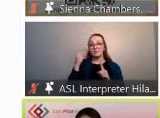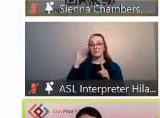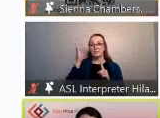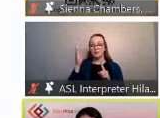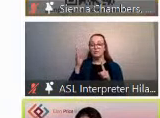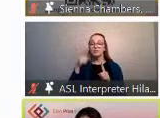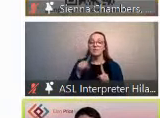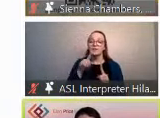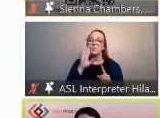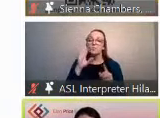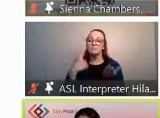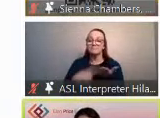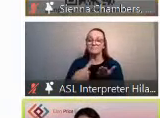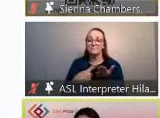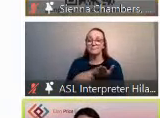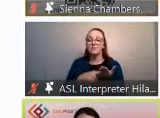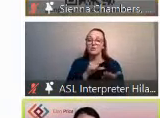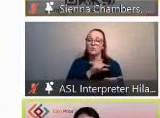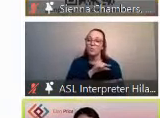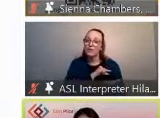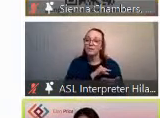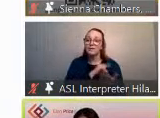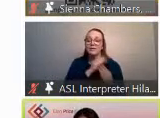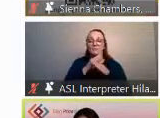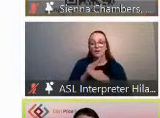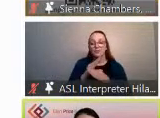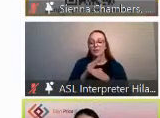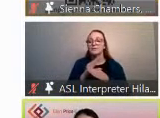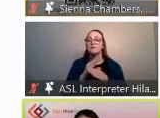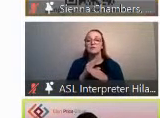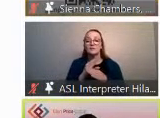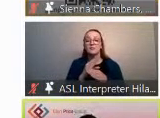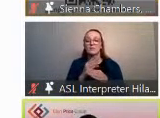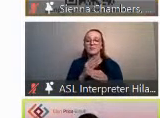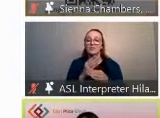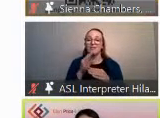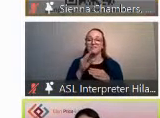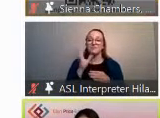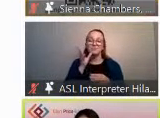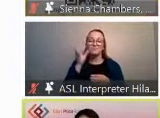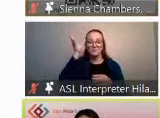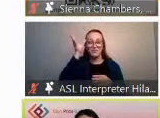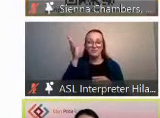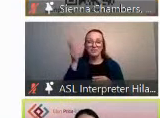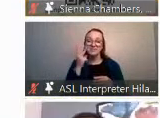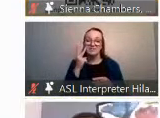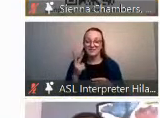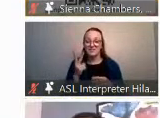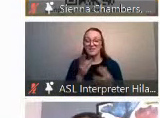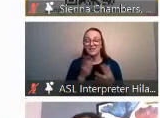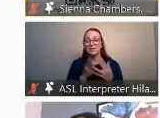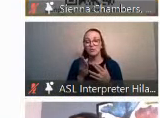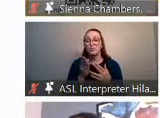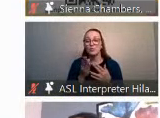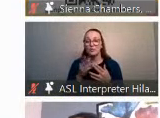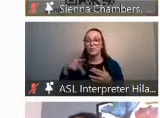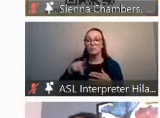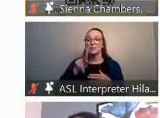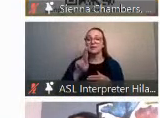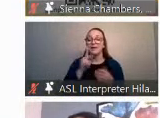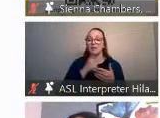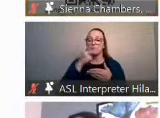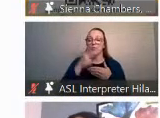and barriers to accessing high-quality pre-K programs for 3- and 4-year-old children from the national